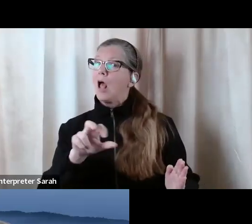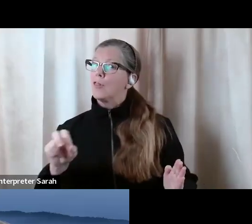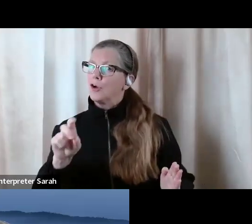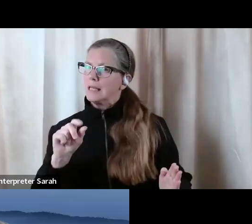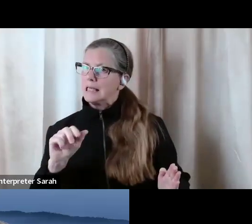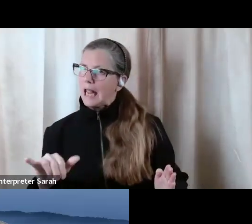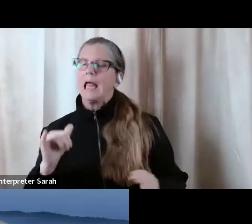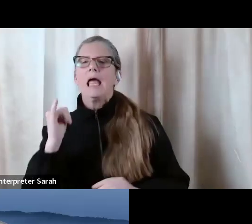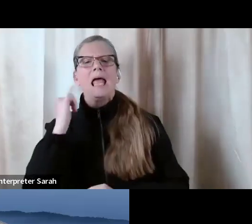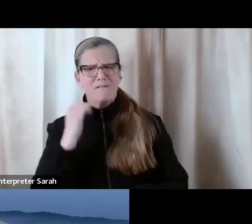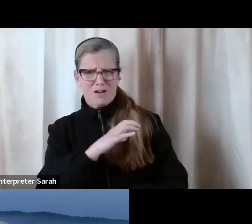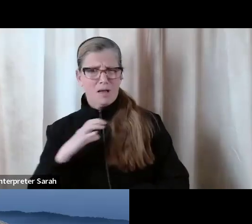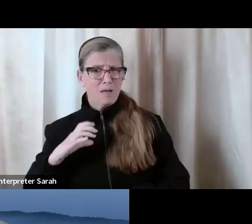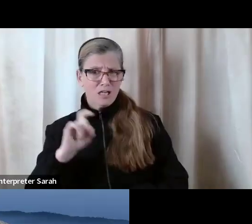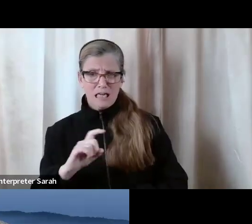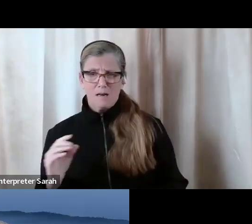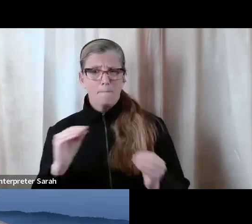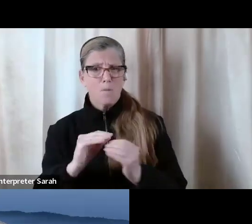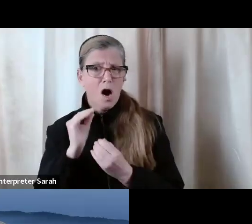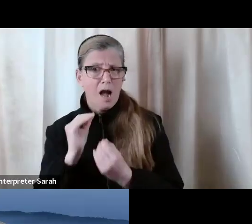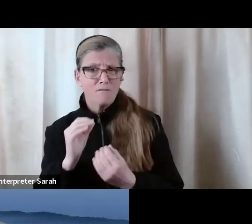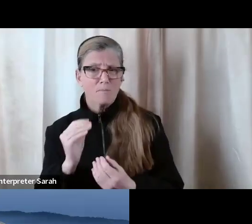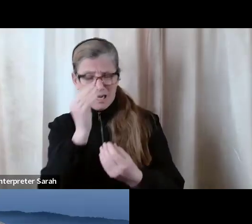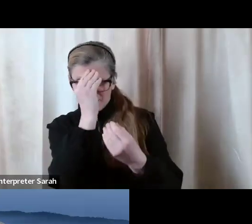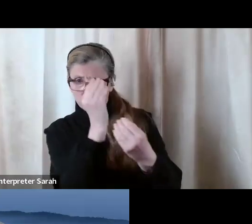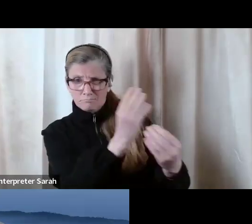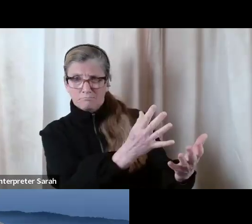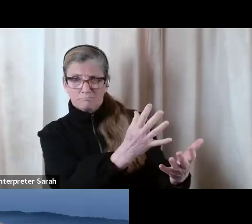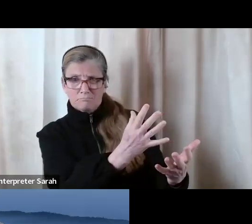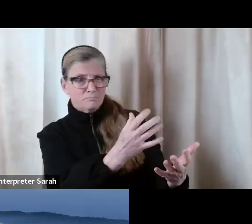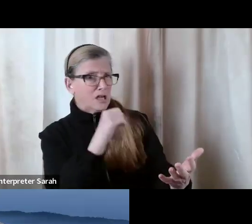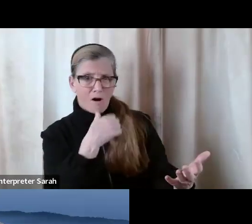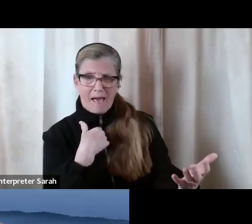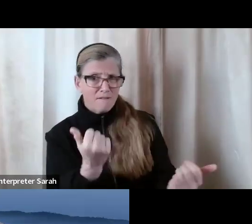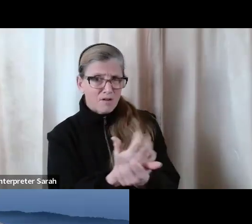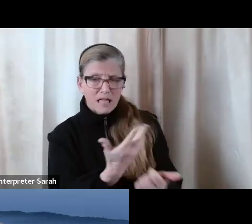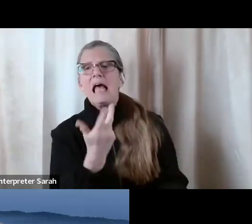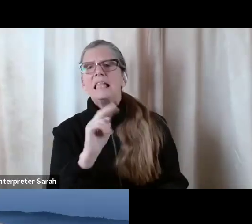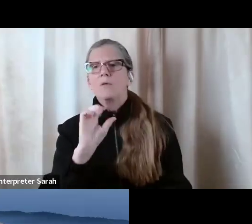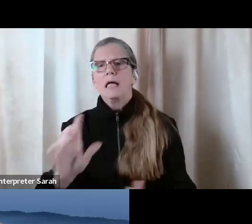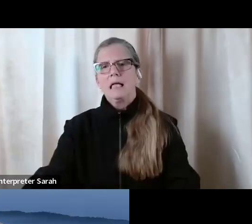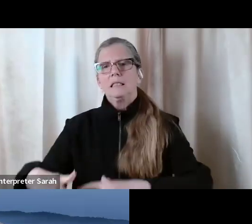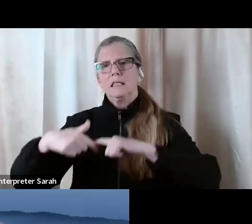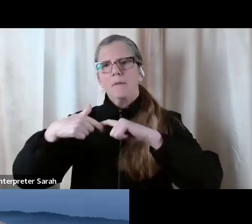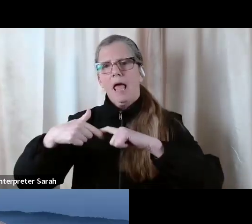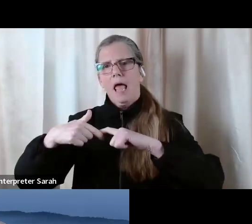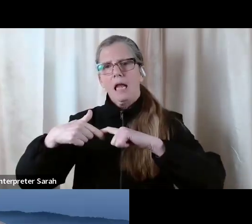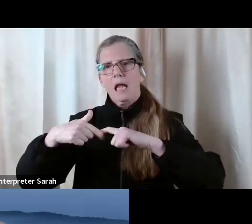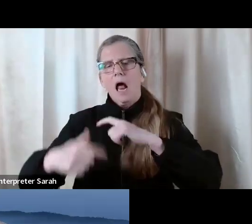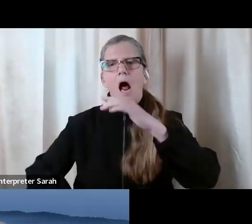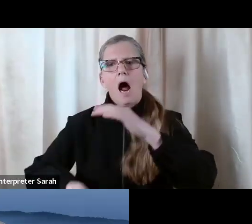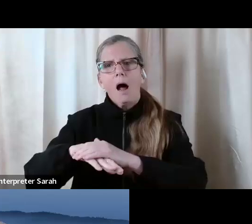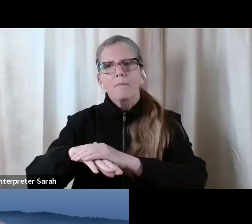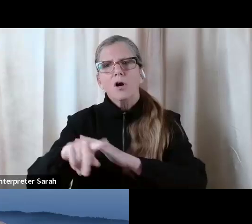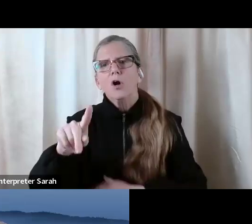is needed, uh, then we can suspend the advice letter up to 120 days for the